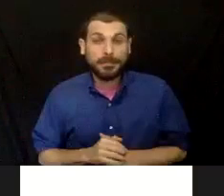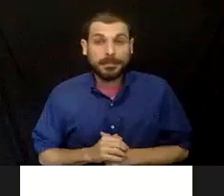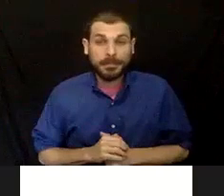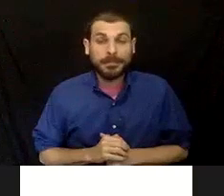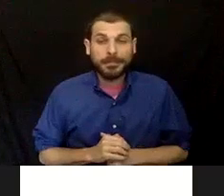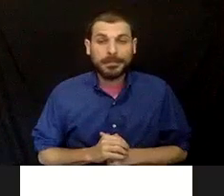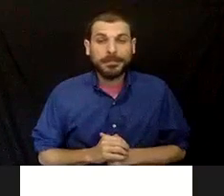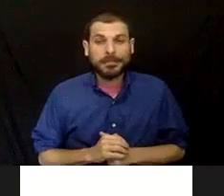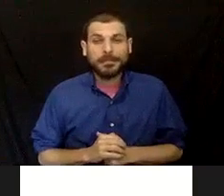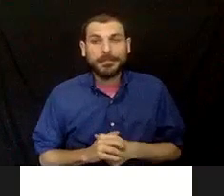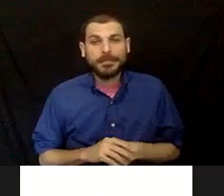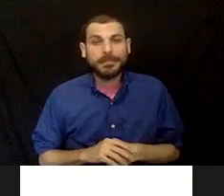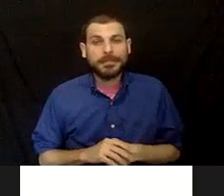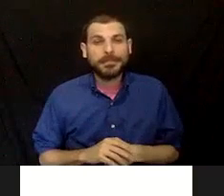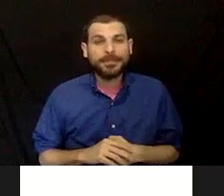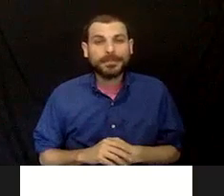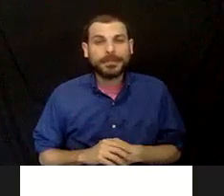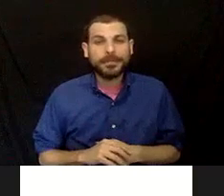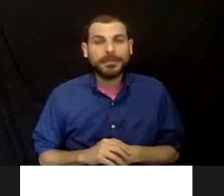Okay.